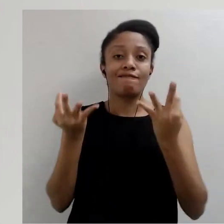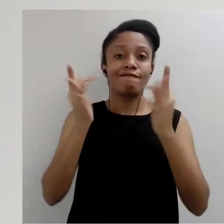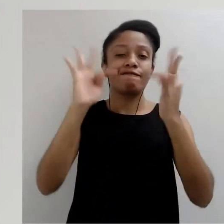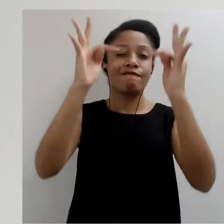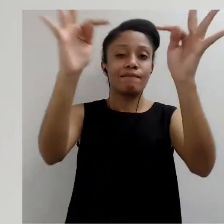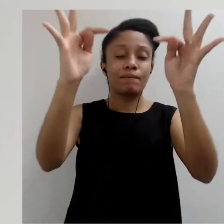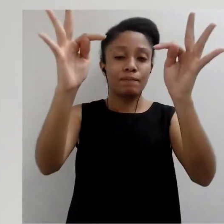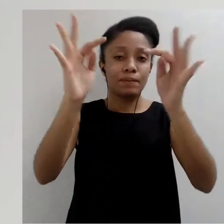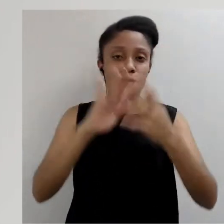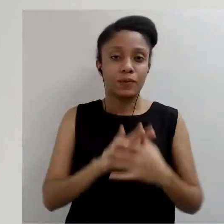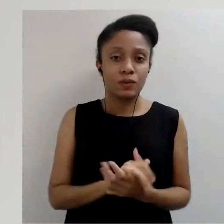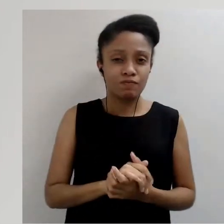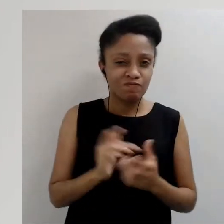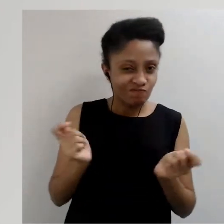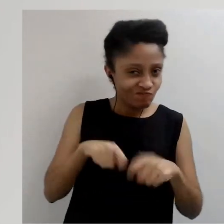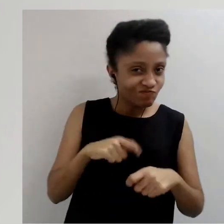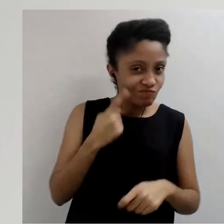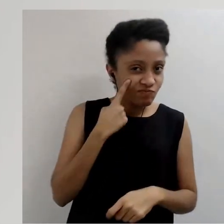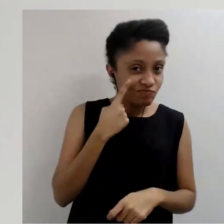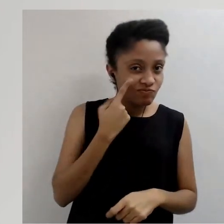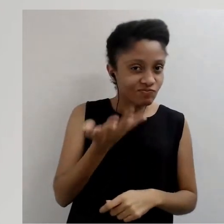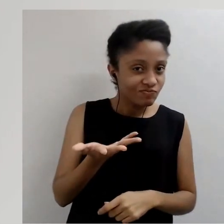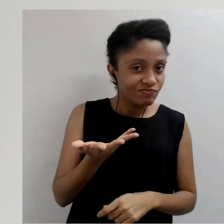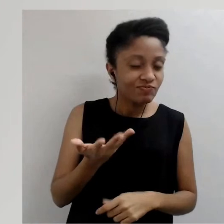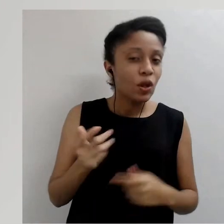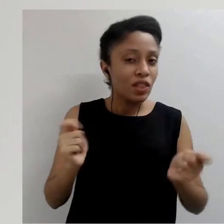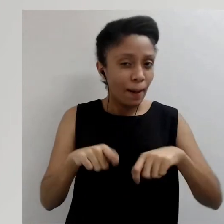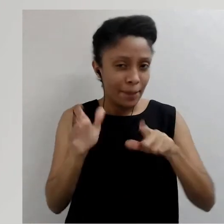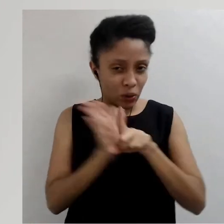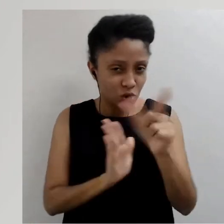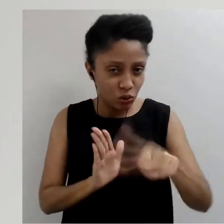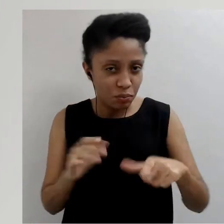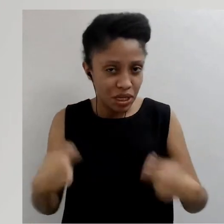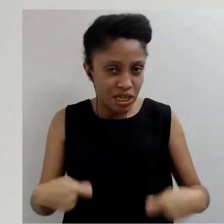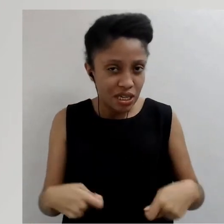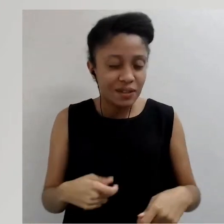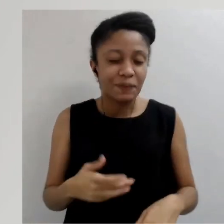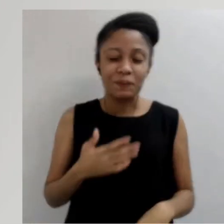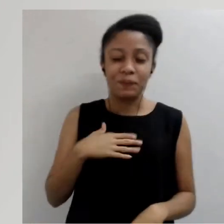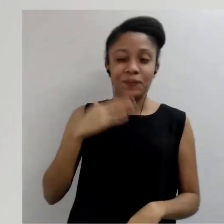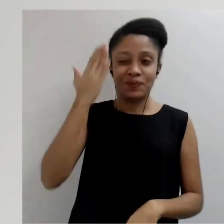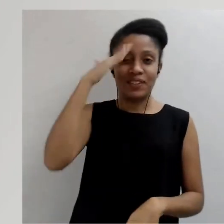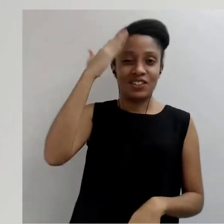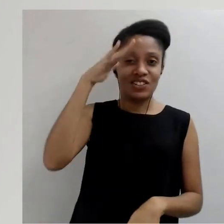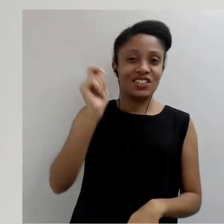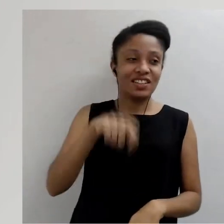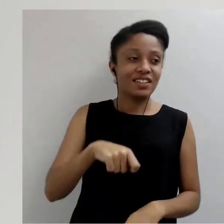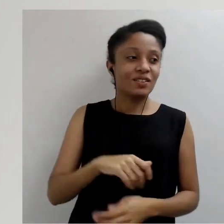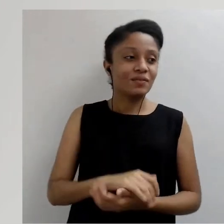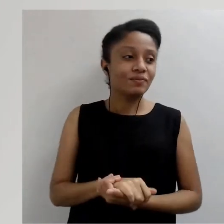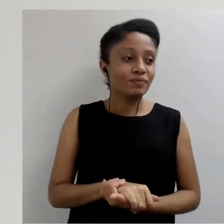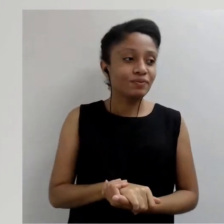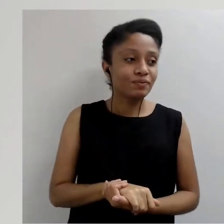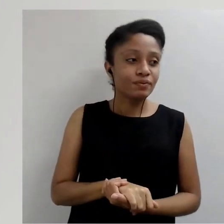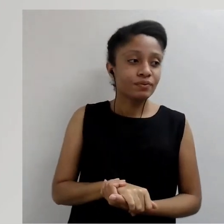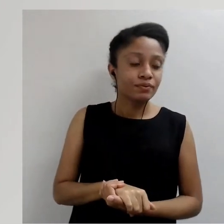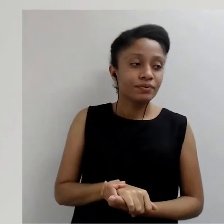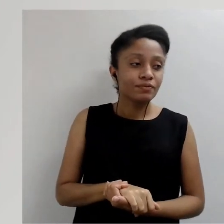technological advancements? Do you understand my question? No, okay, I understood it.